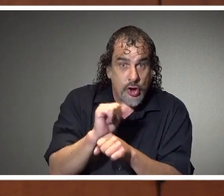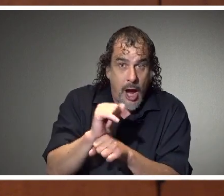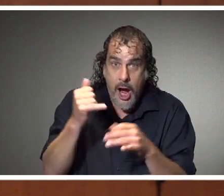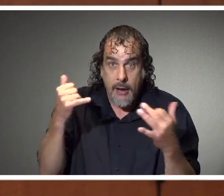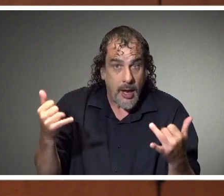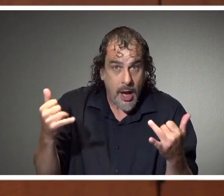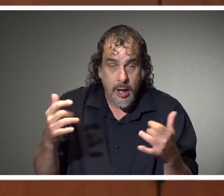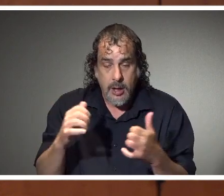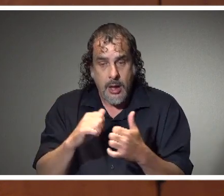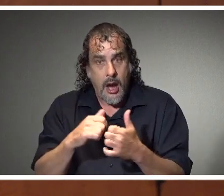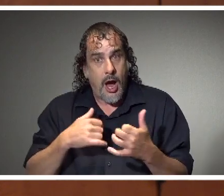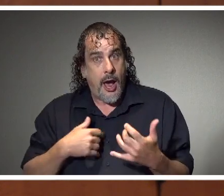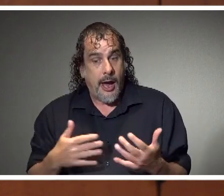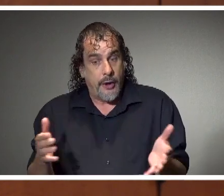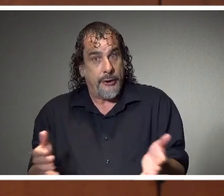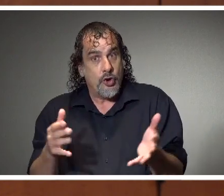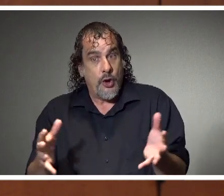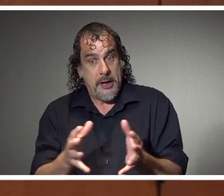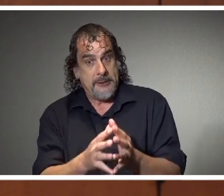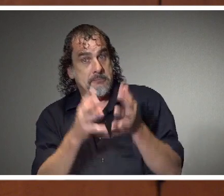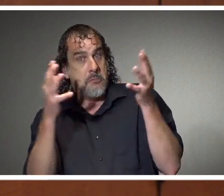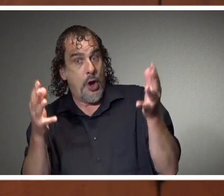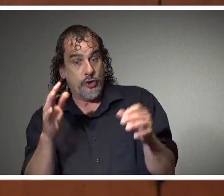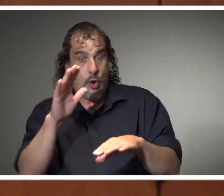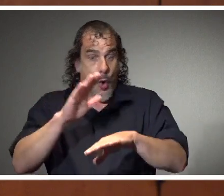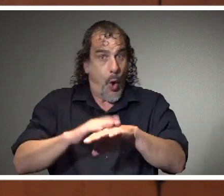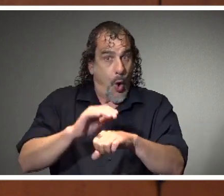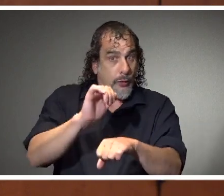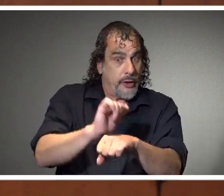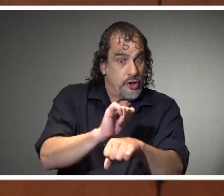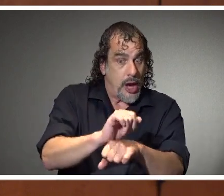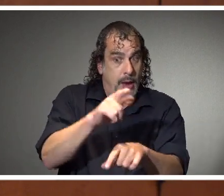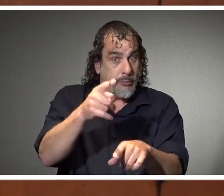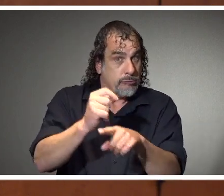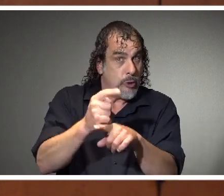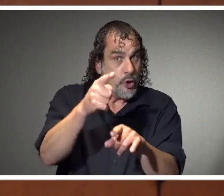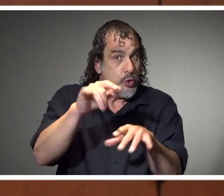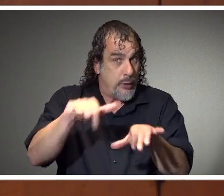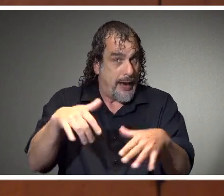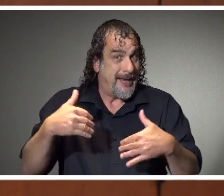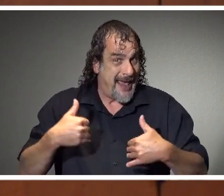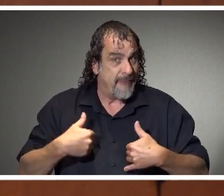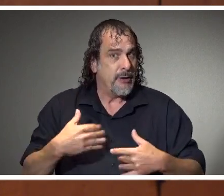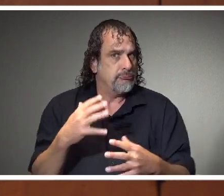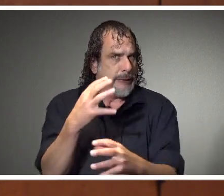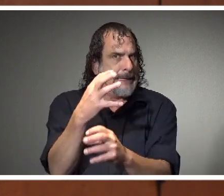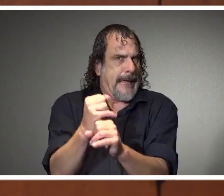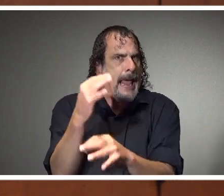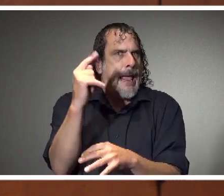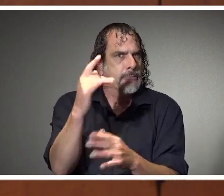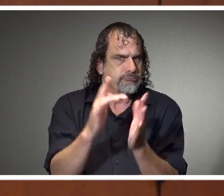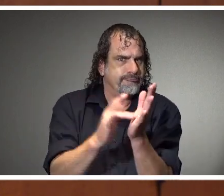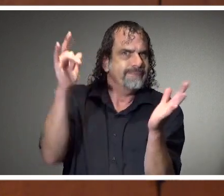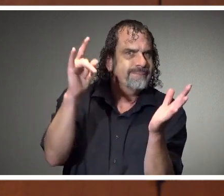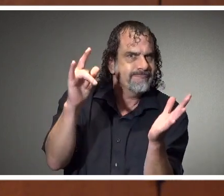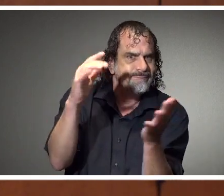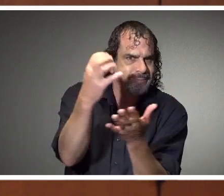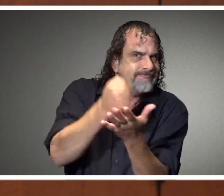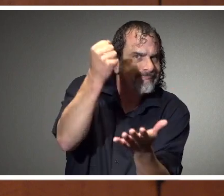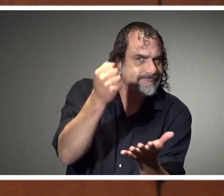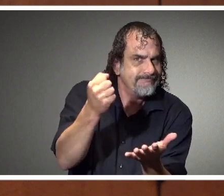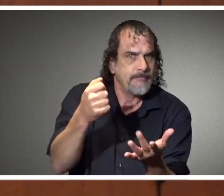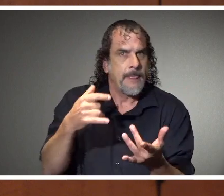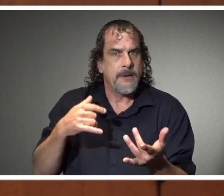much on-the-job training opportunities as possible. For those employers willing to start employees at an